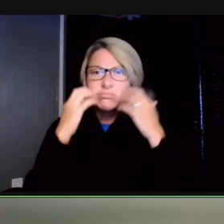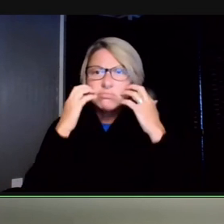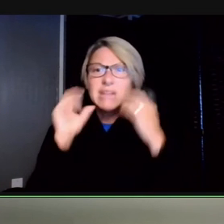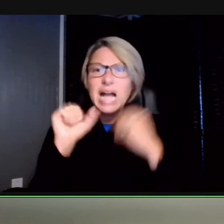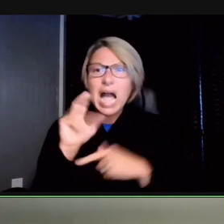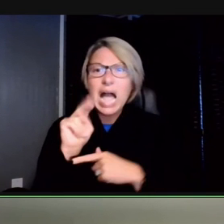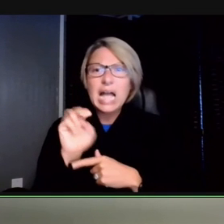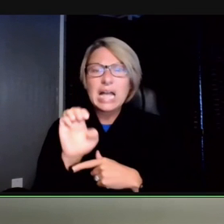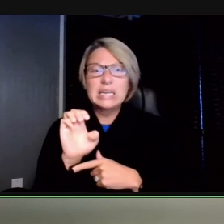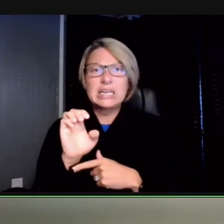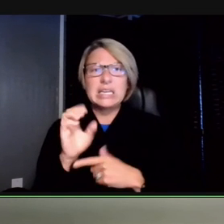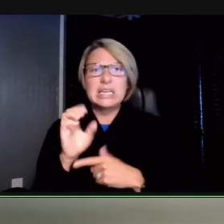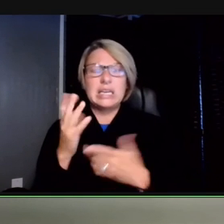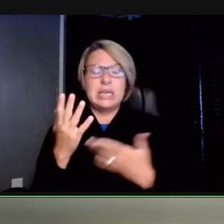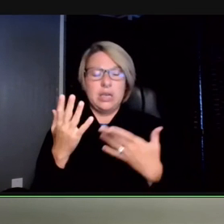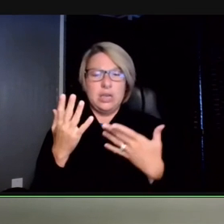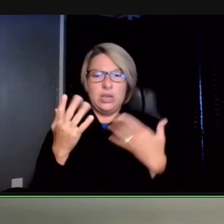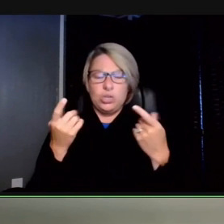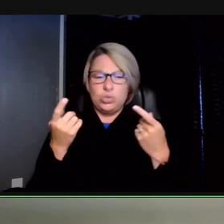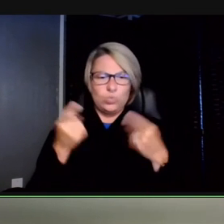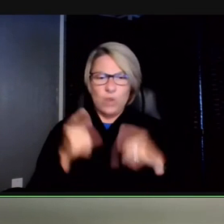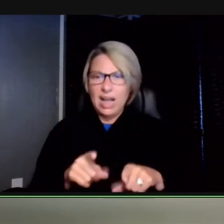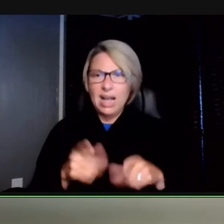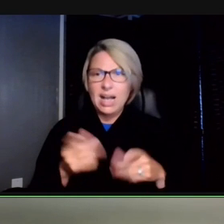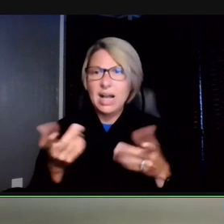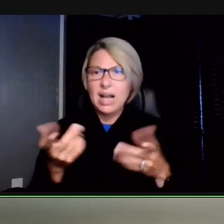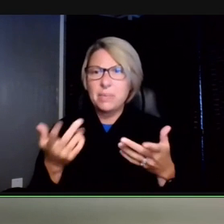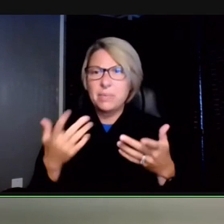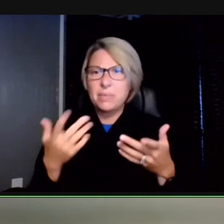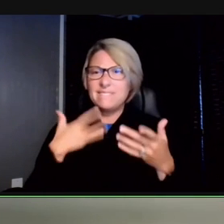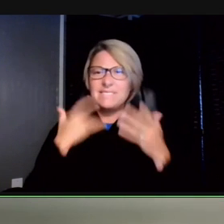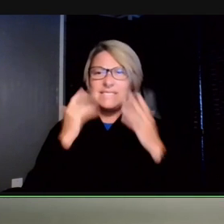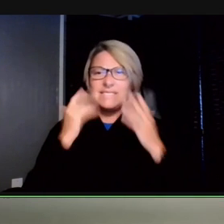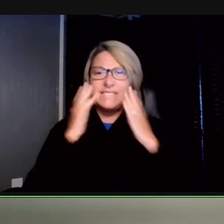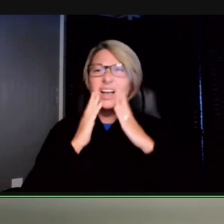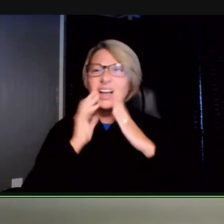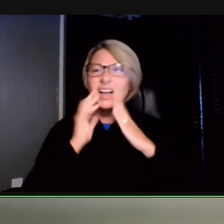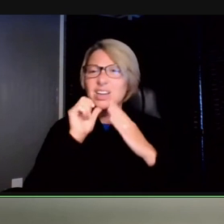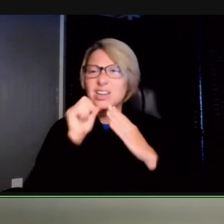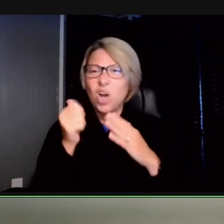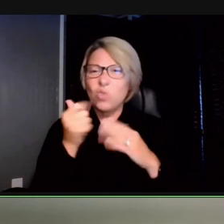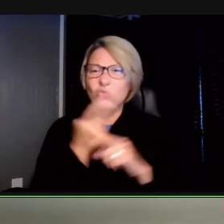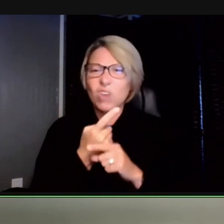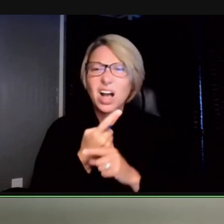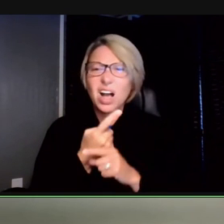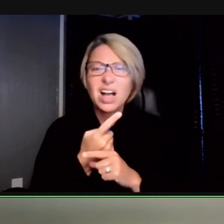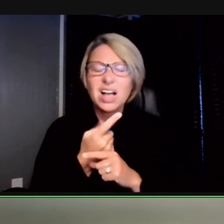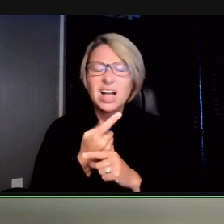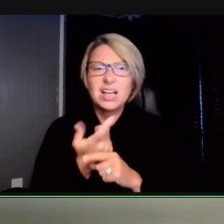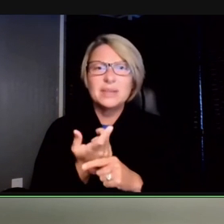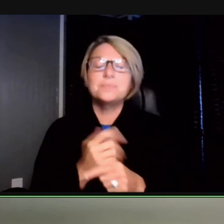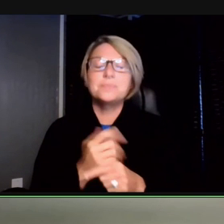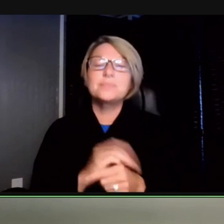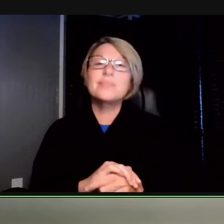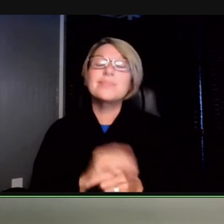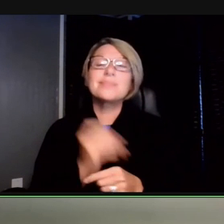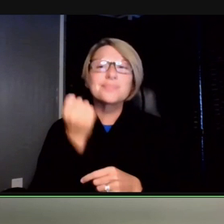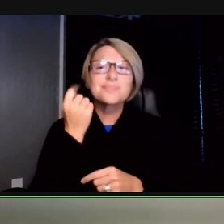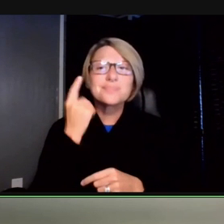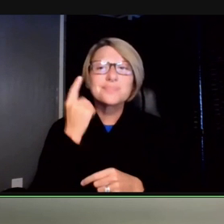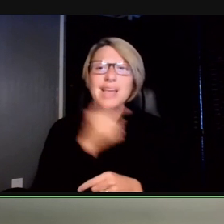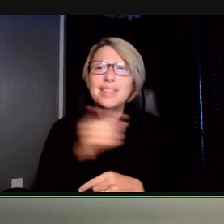very concerned of what was happening to their face because it didn't feel right. And again, this is something that they also don't realize,